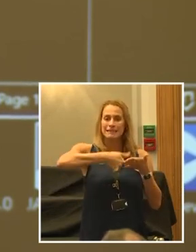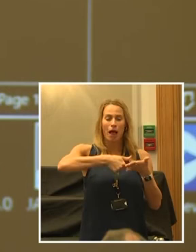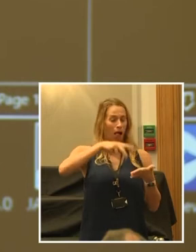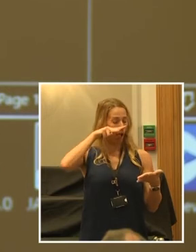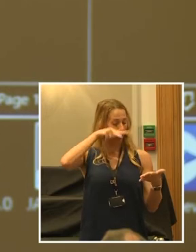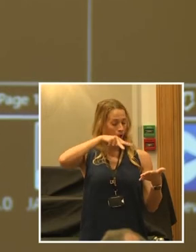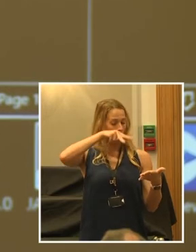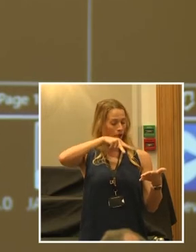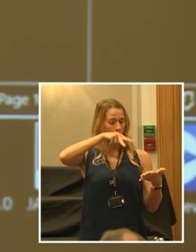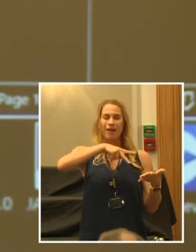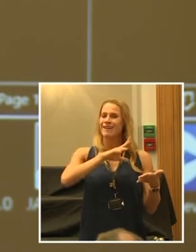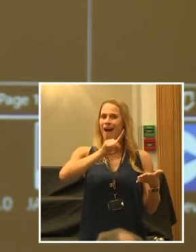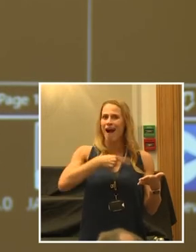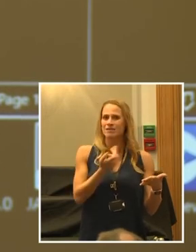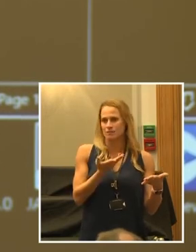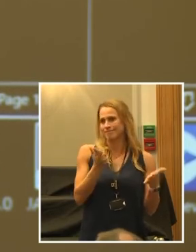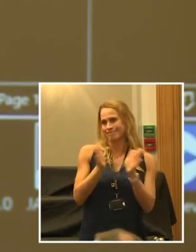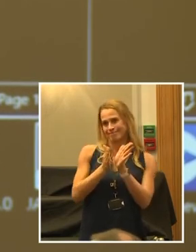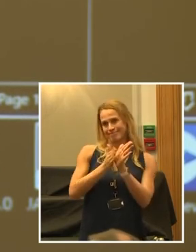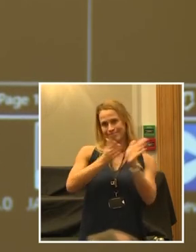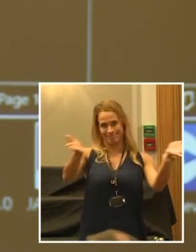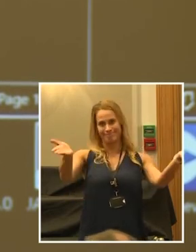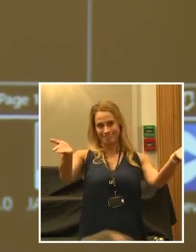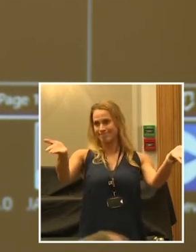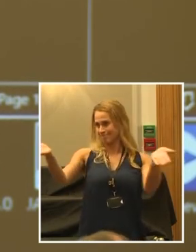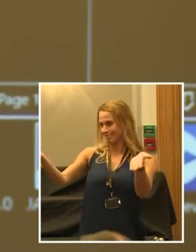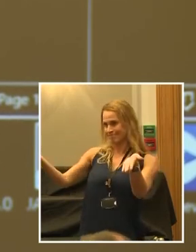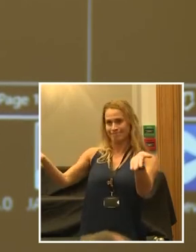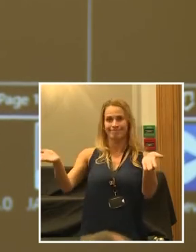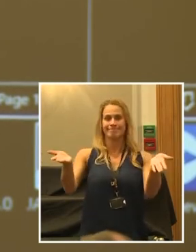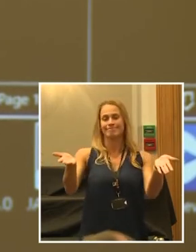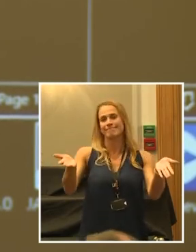read it? Let's have a clap if that's the case. Yeah.